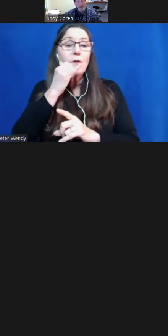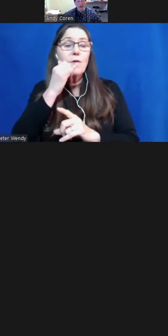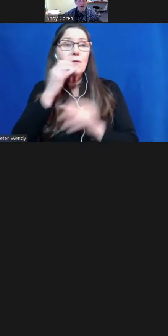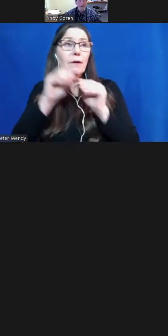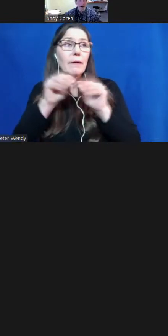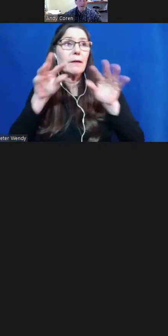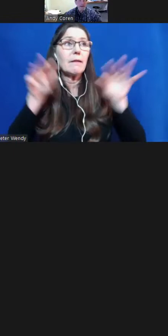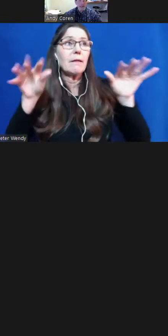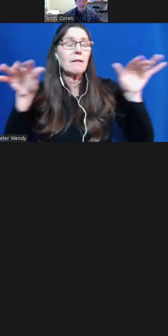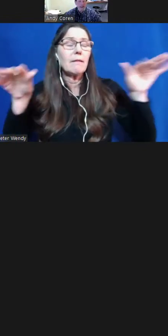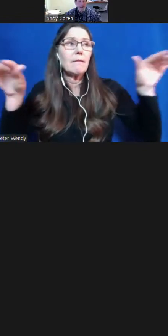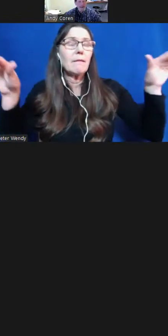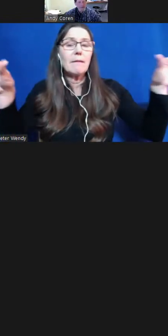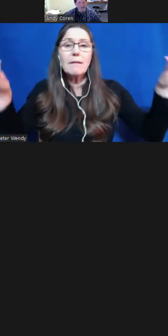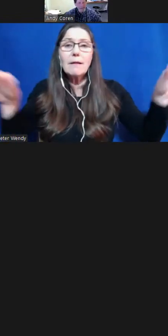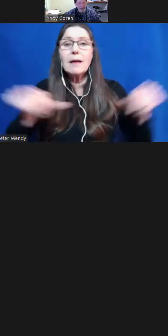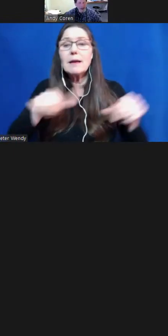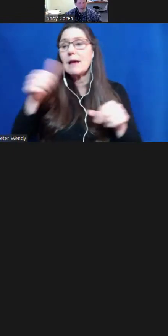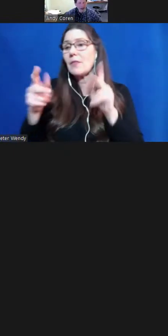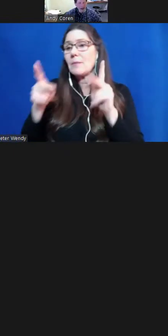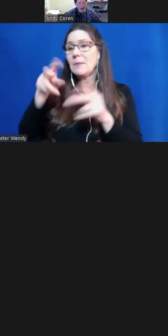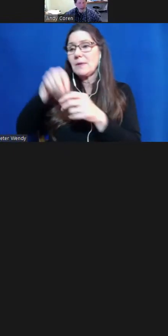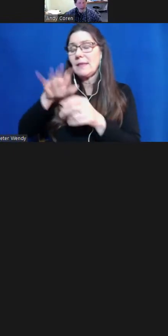And others who are part of the same system